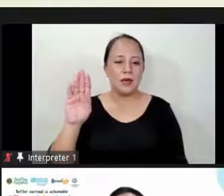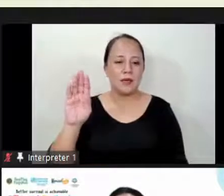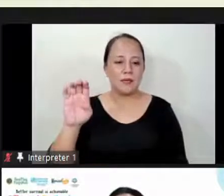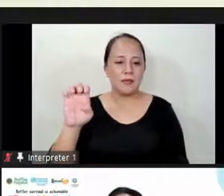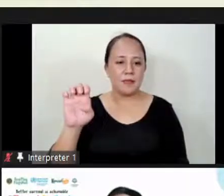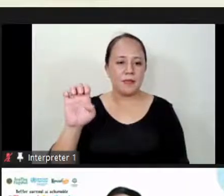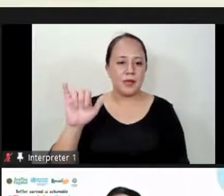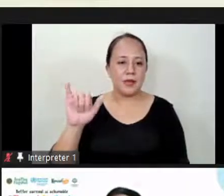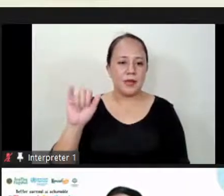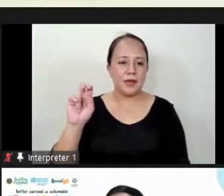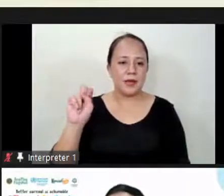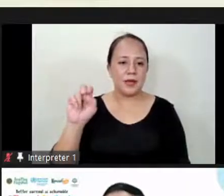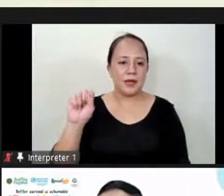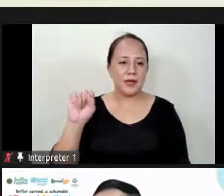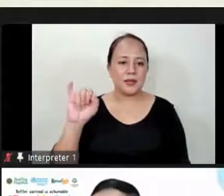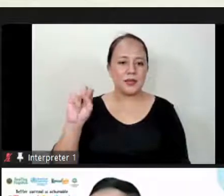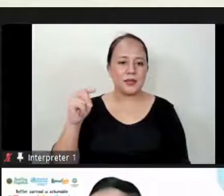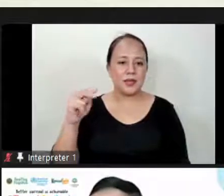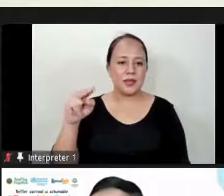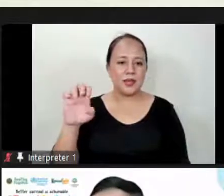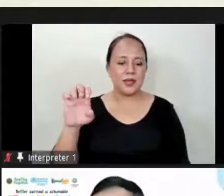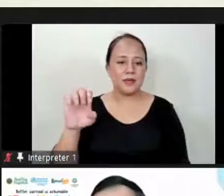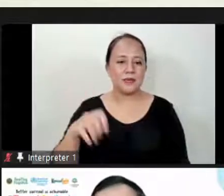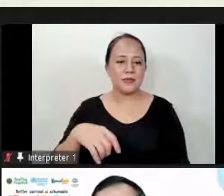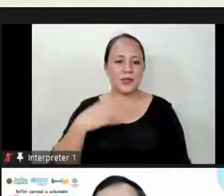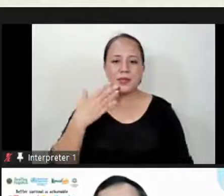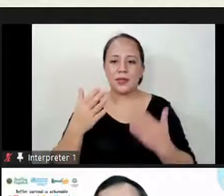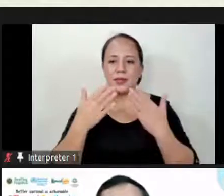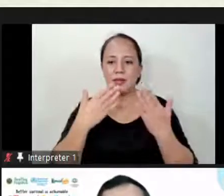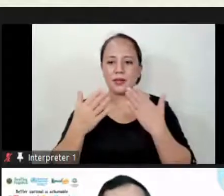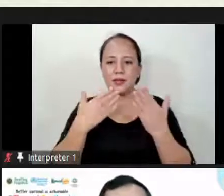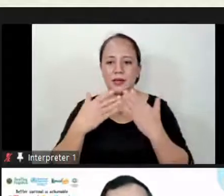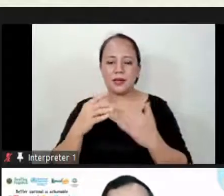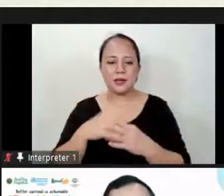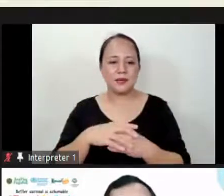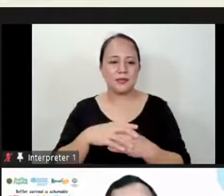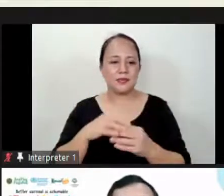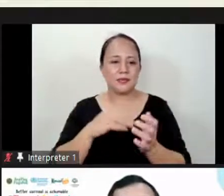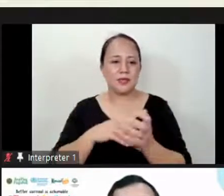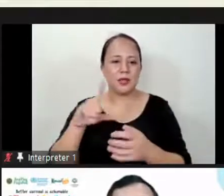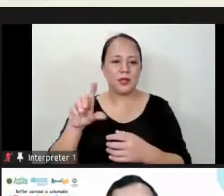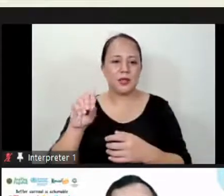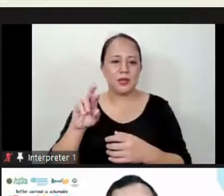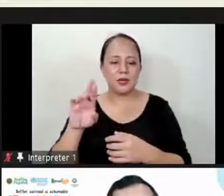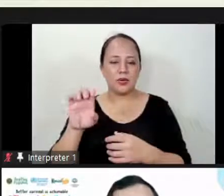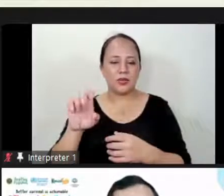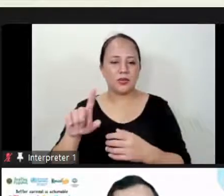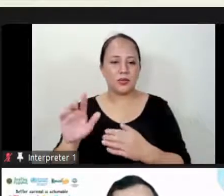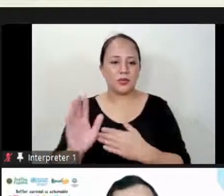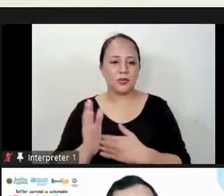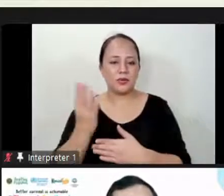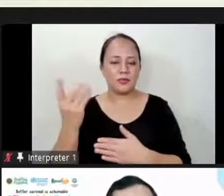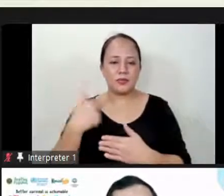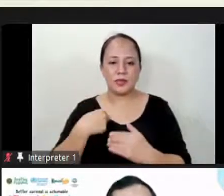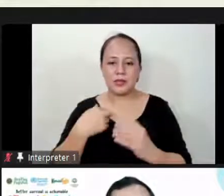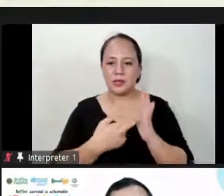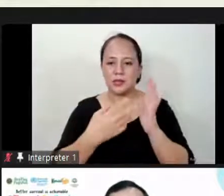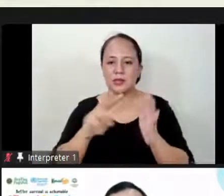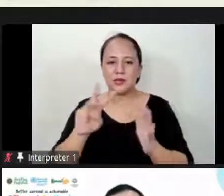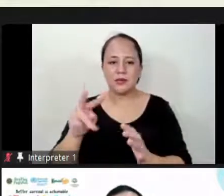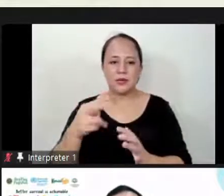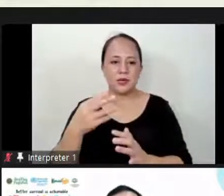Ravi? Thank you, Dr. Lorenzo, and very good morning to everybody. On behalf of